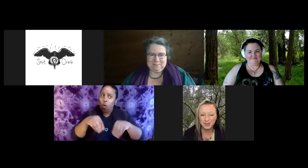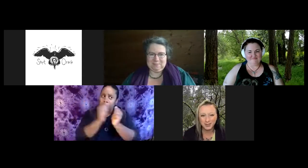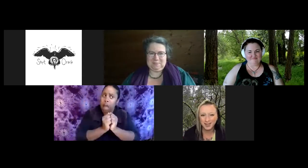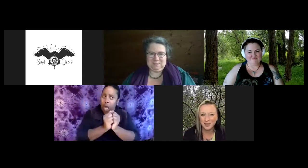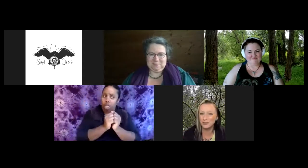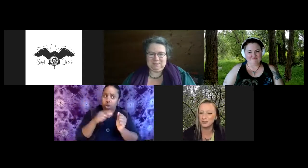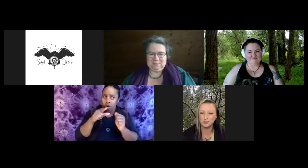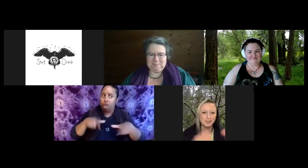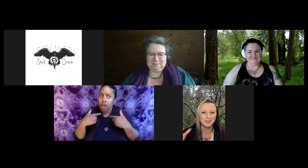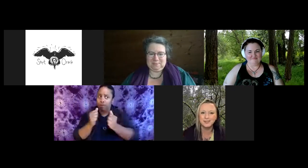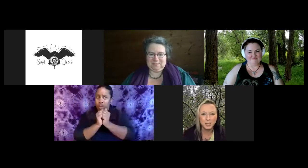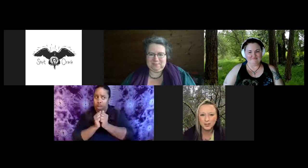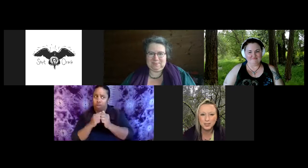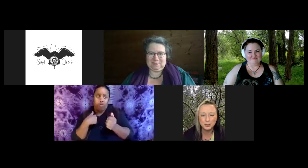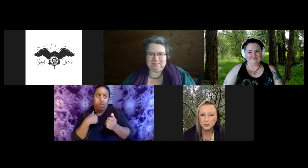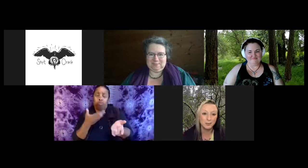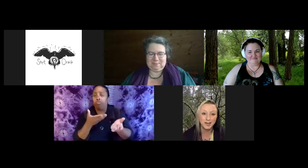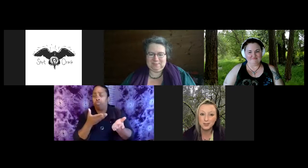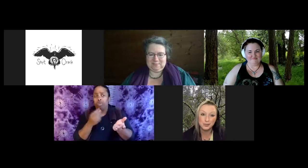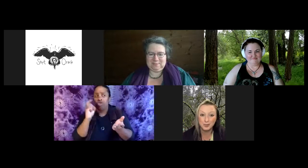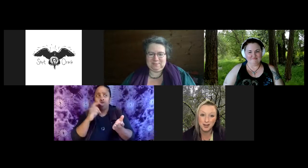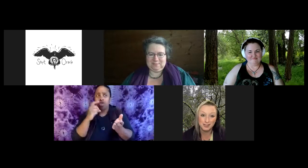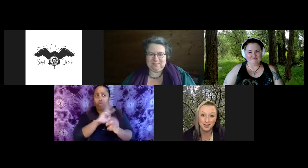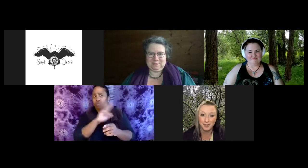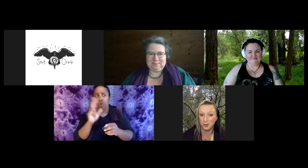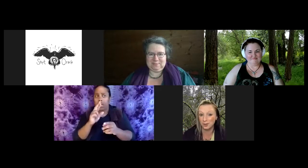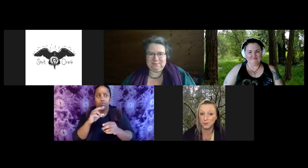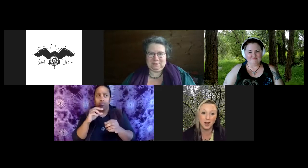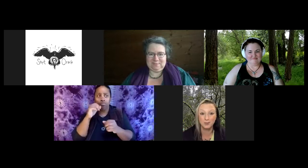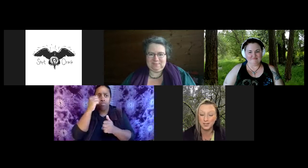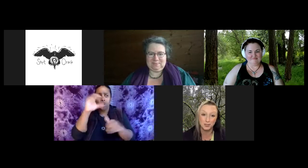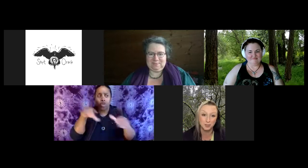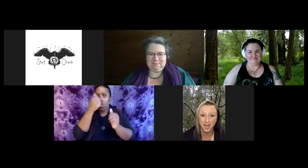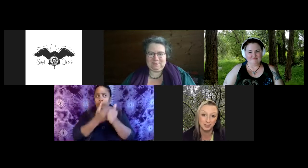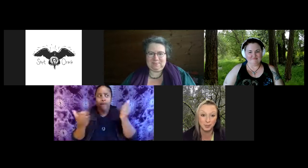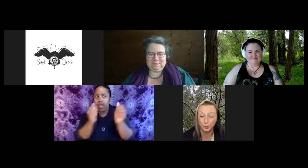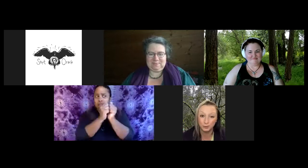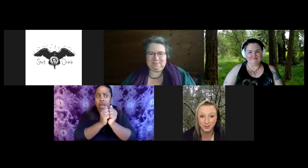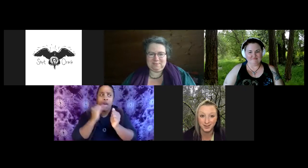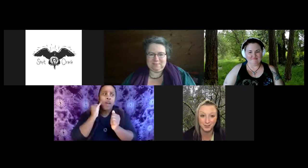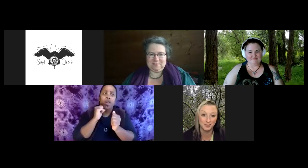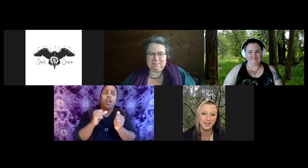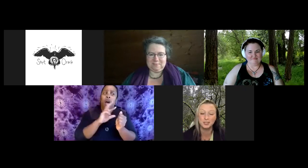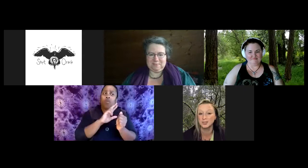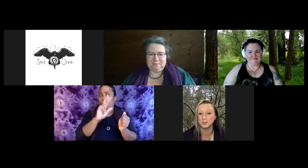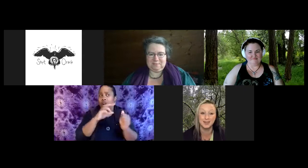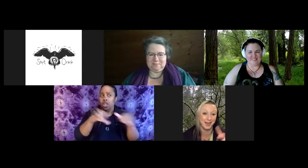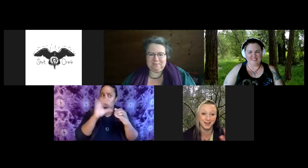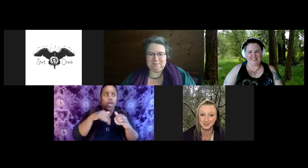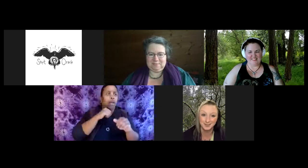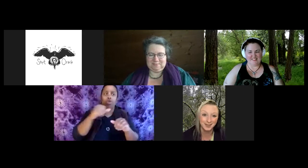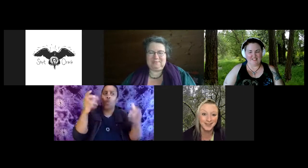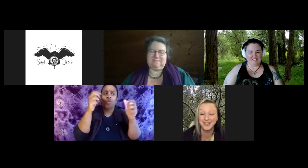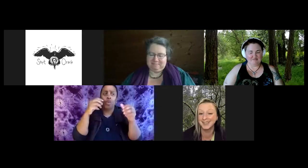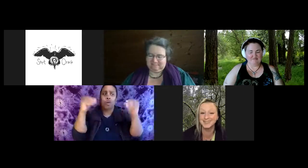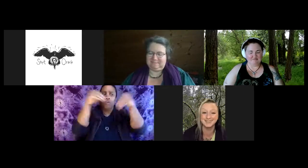guys are living together, then then you should be ready to do it all together. And if you're not ready to do that, then don't move in together. And that's just